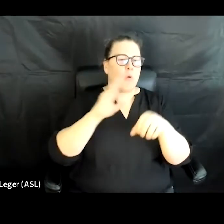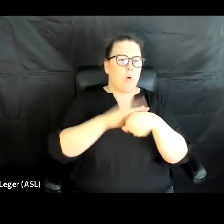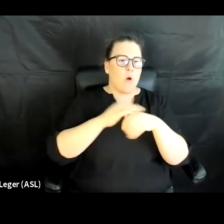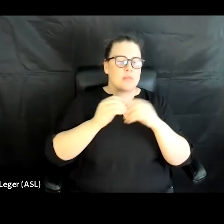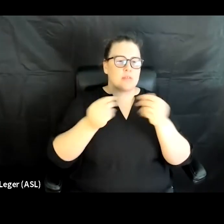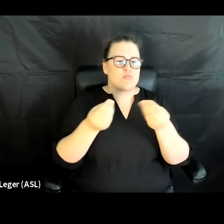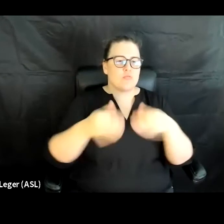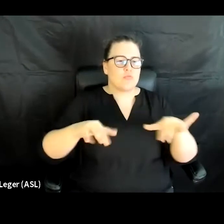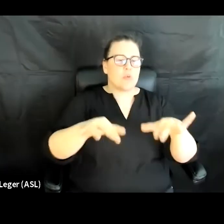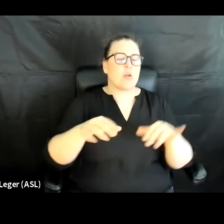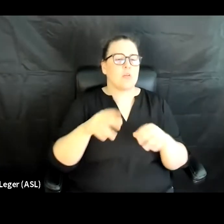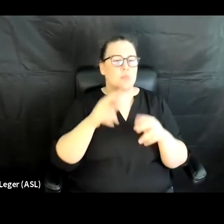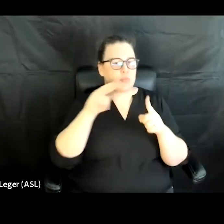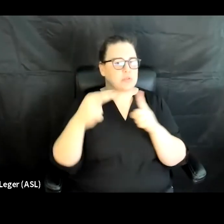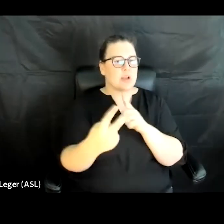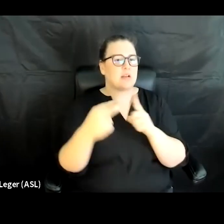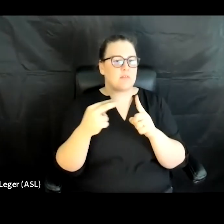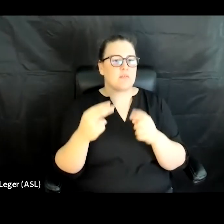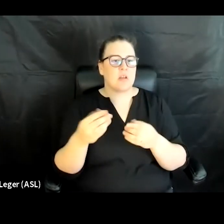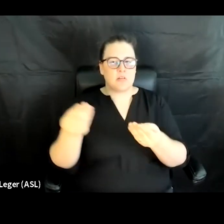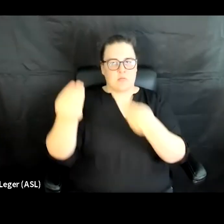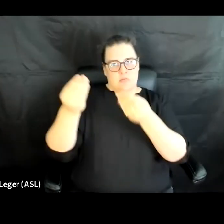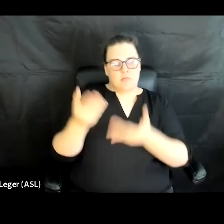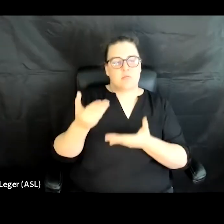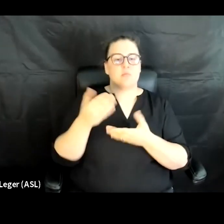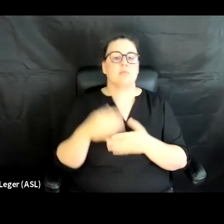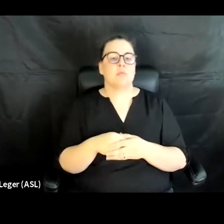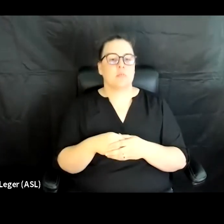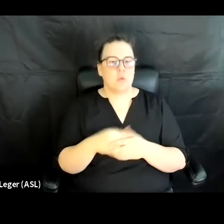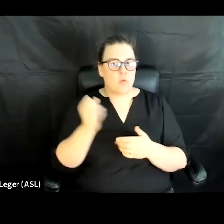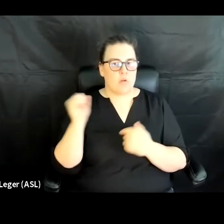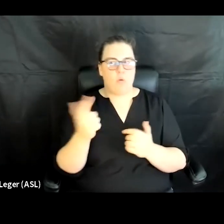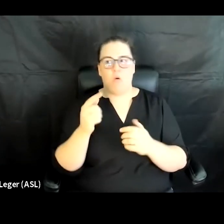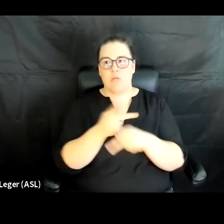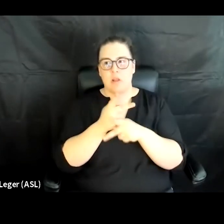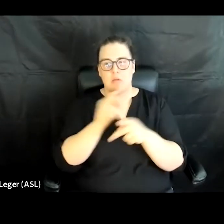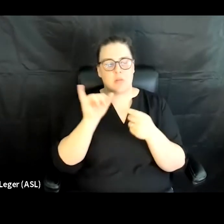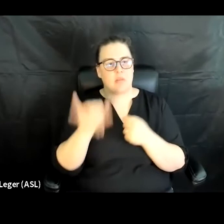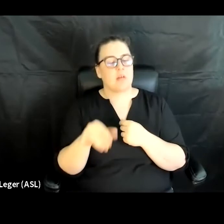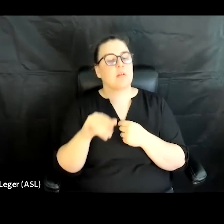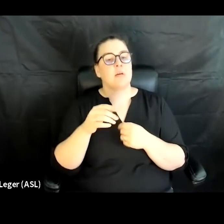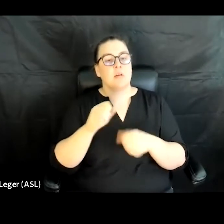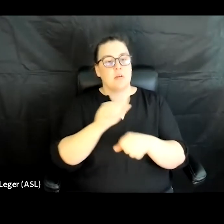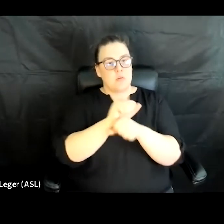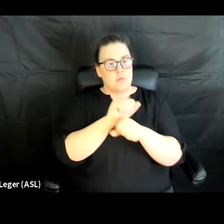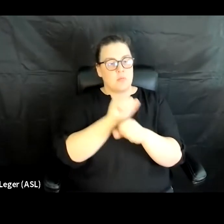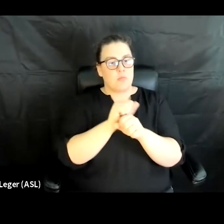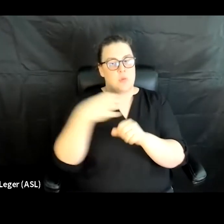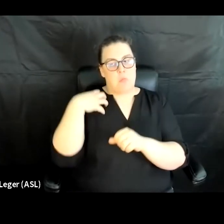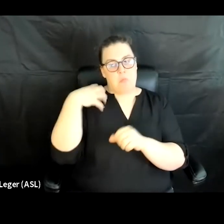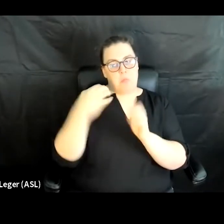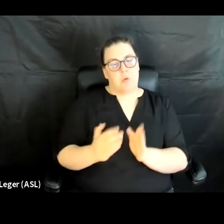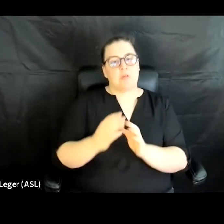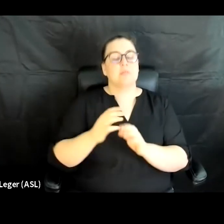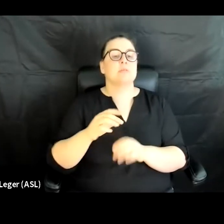of the people that we all care about as employers, as policymakers, and as providers. Our final